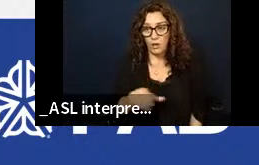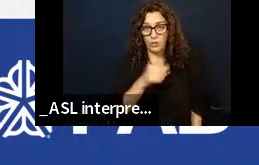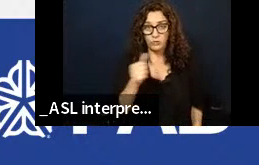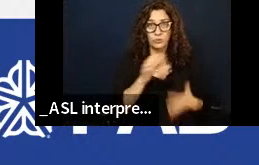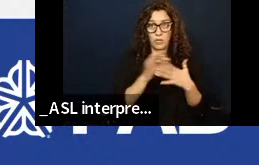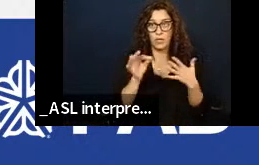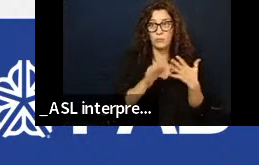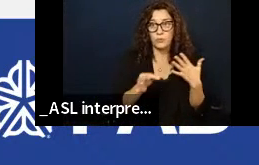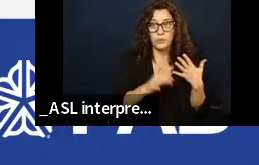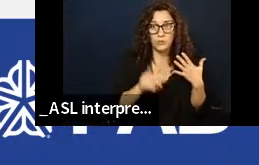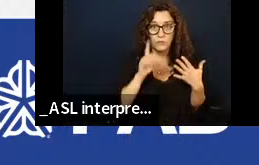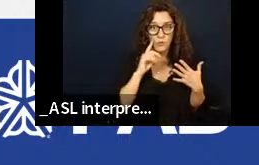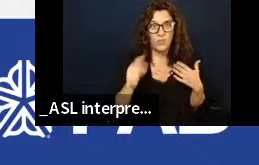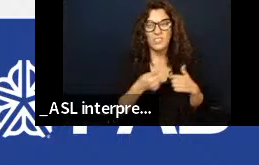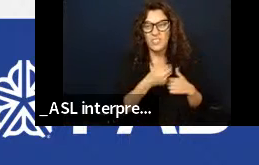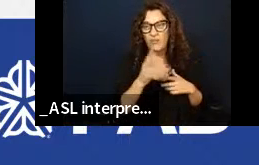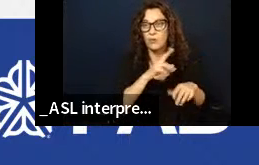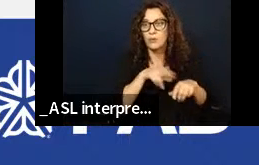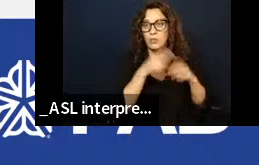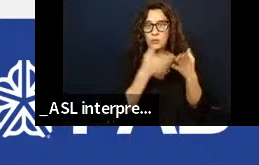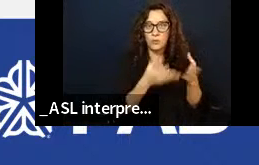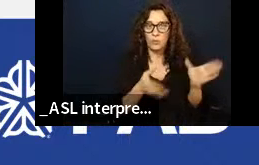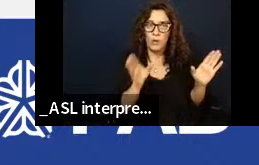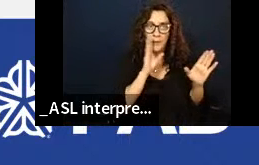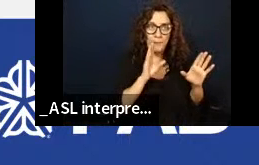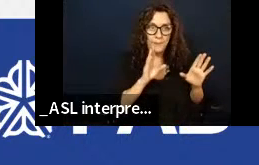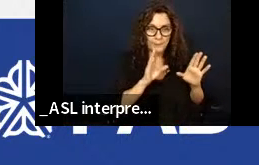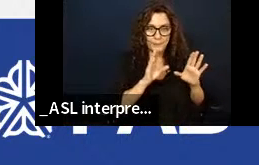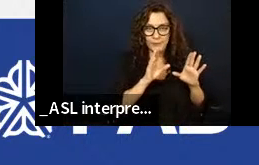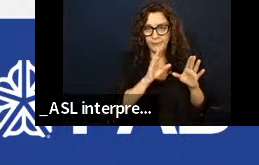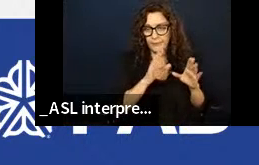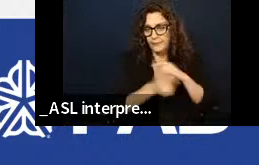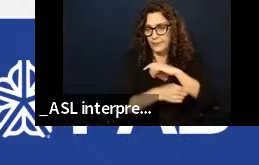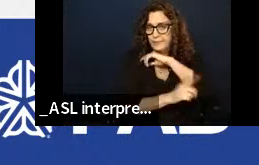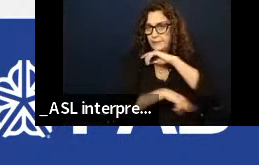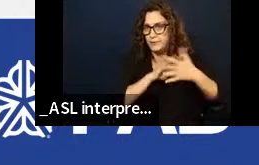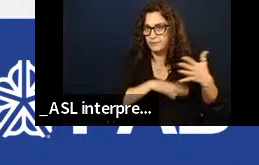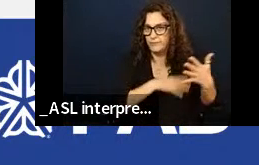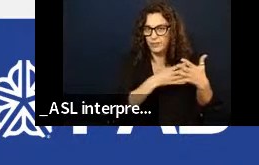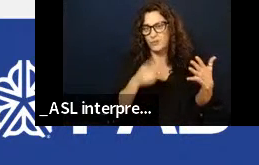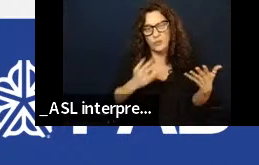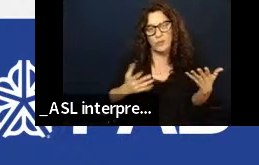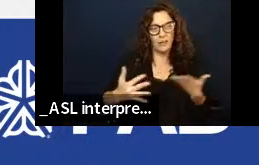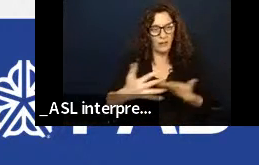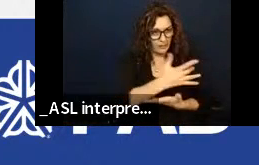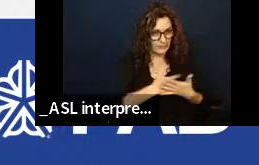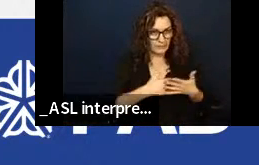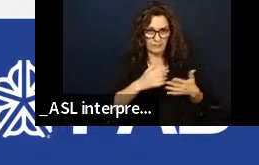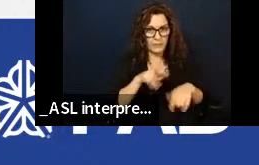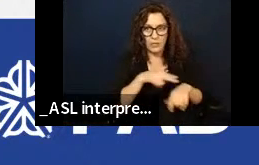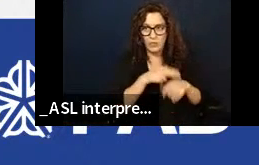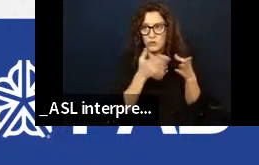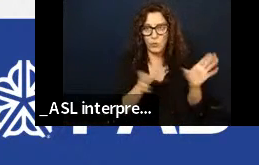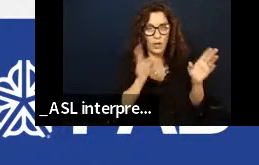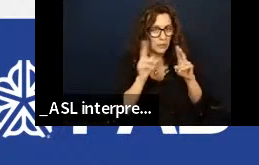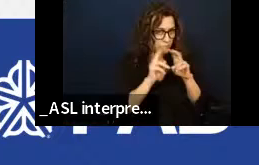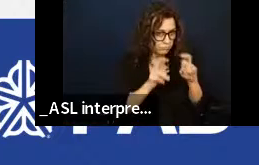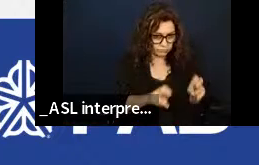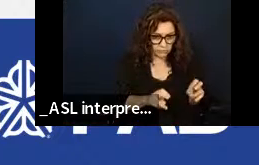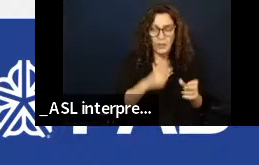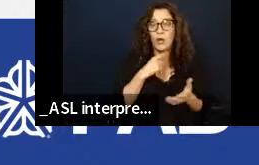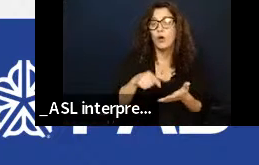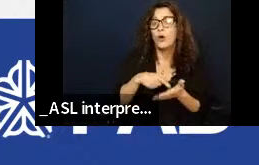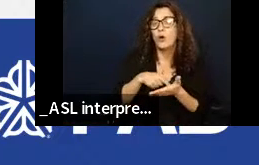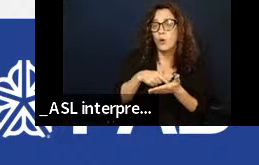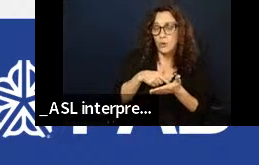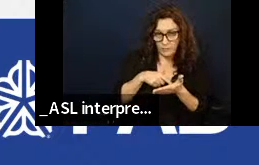matrices just throughout the nation. We've done an analysis on those that exist. Remuneration to victim or to